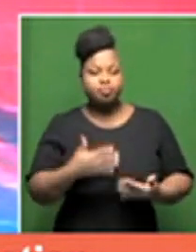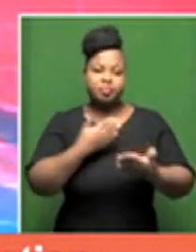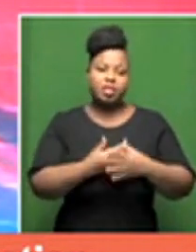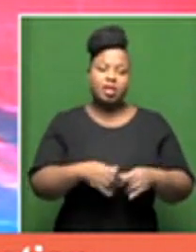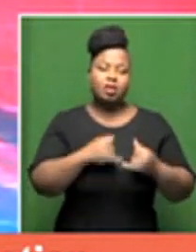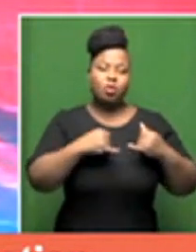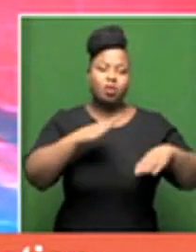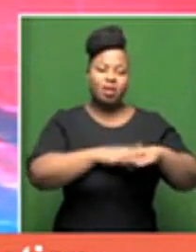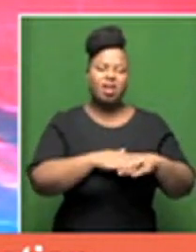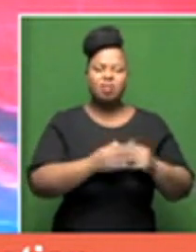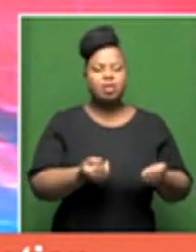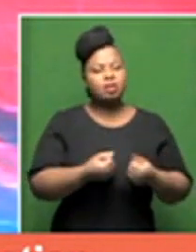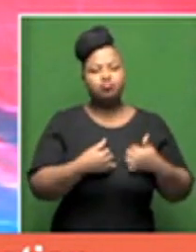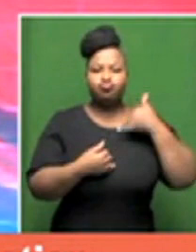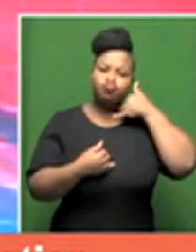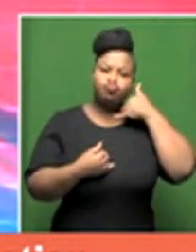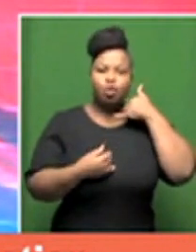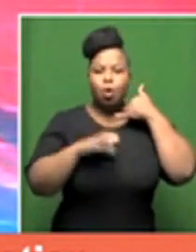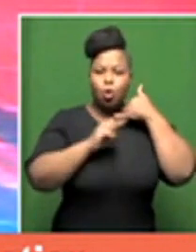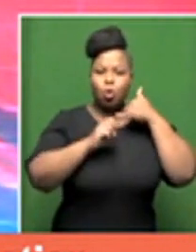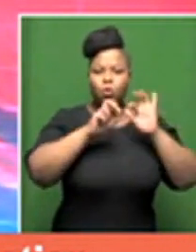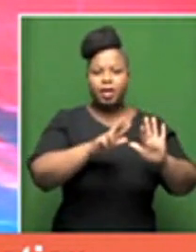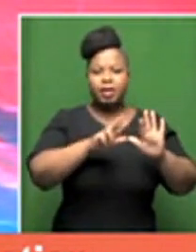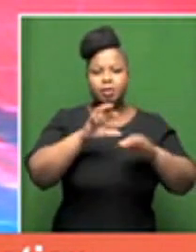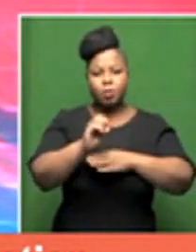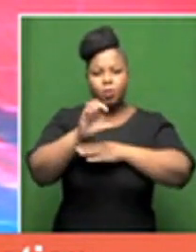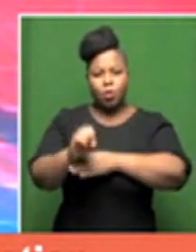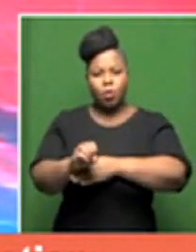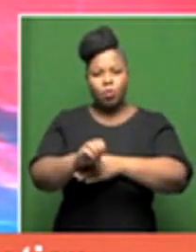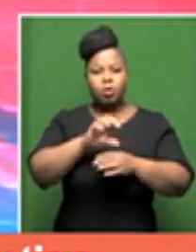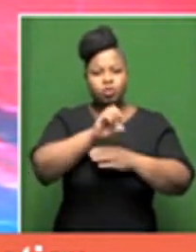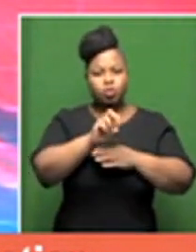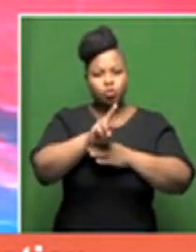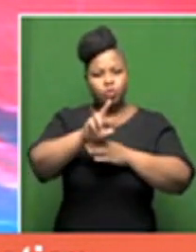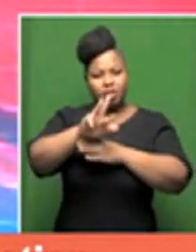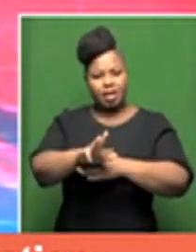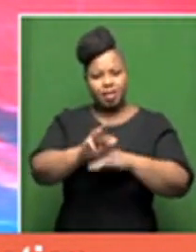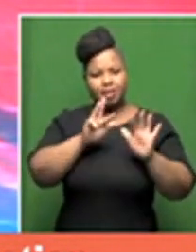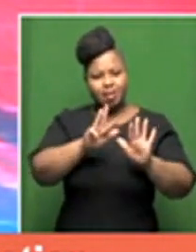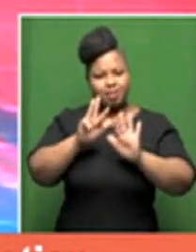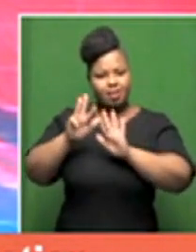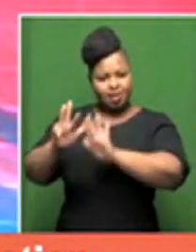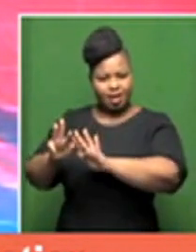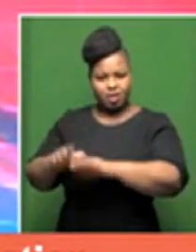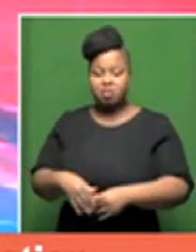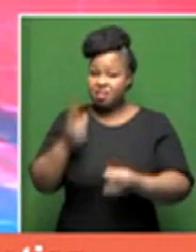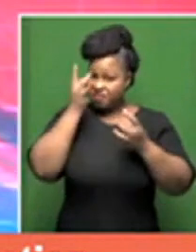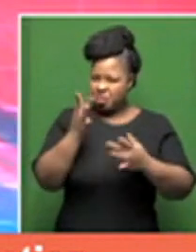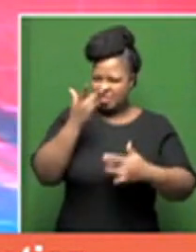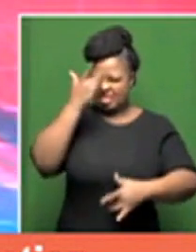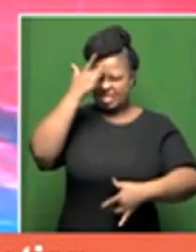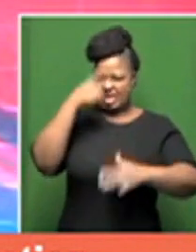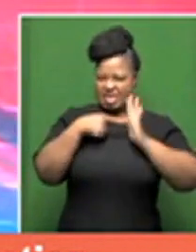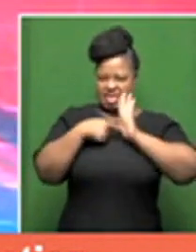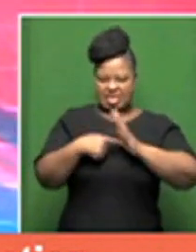public hotline. Their number is 0800 029 999 and alert them to your